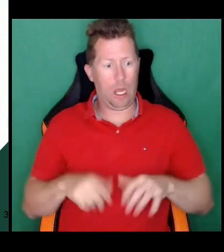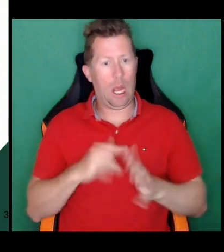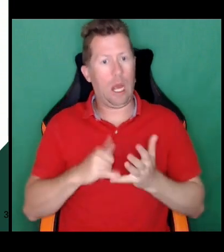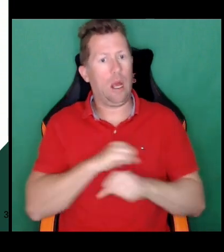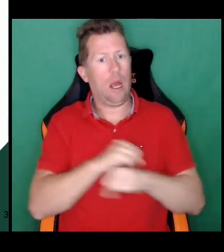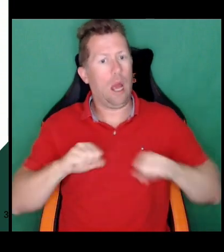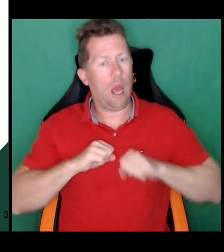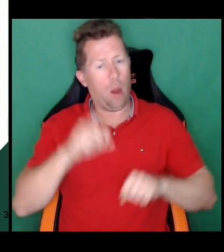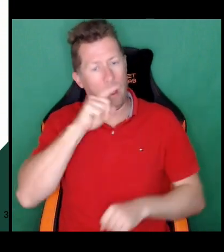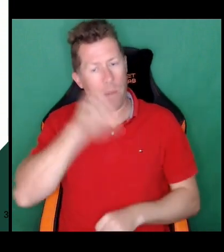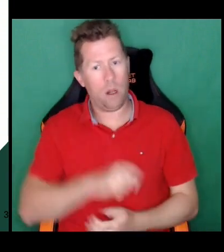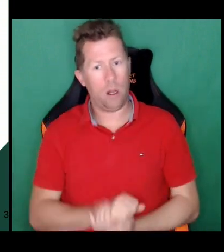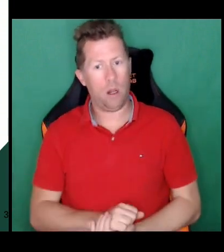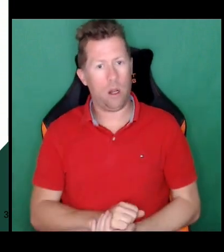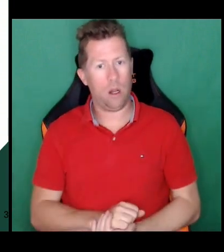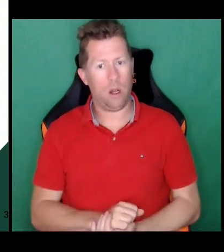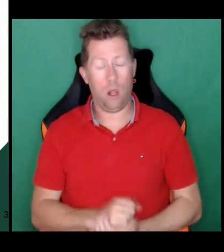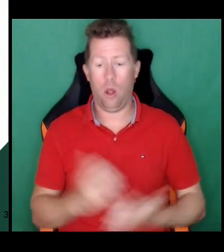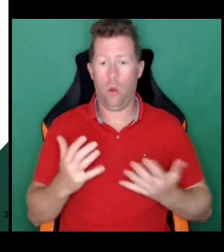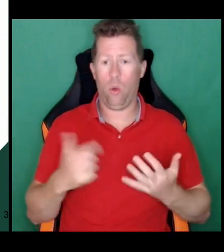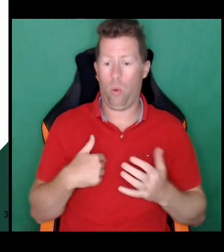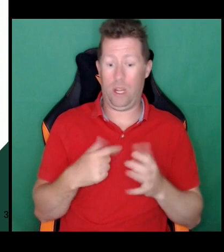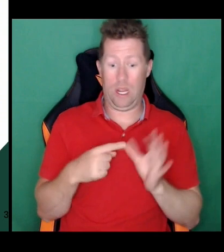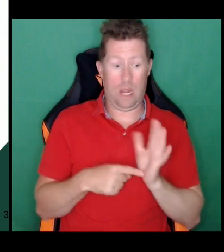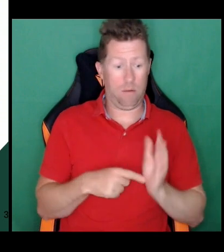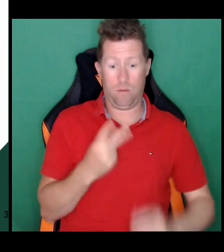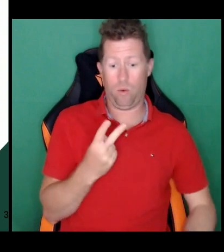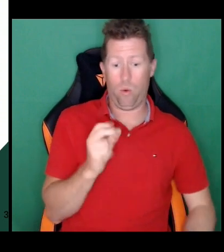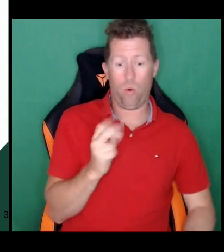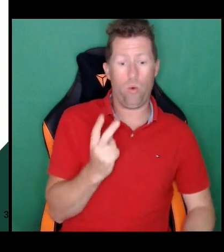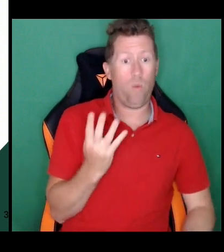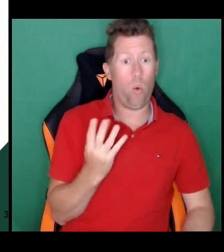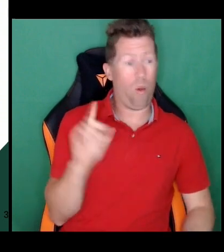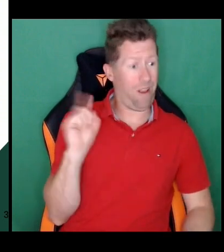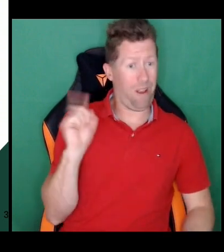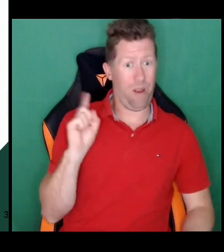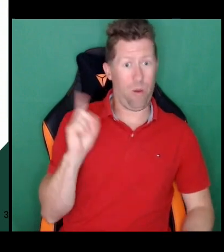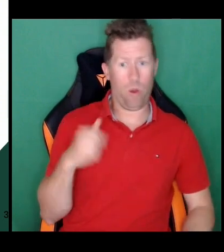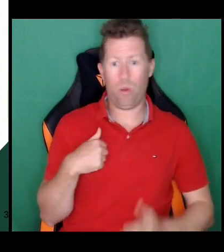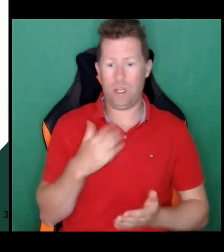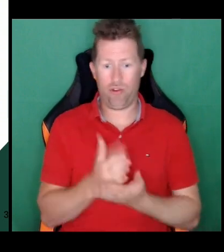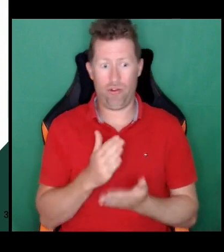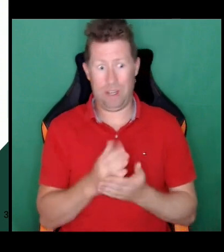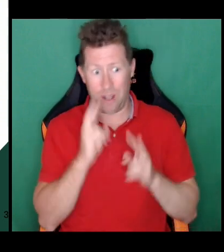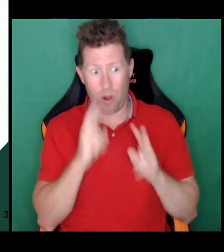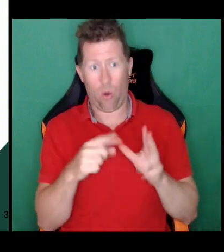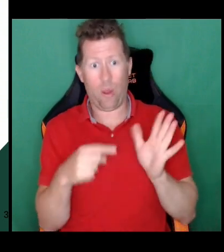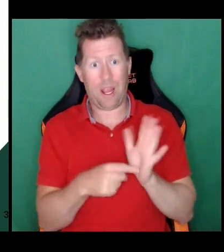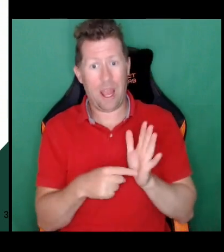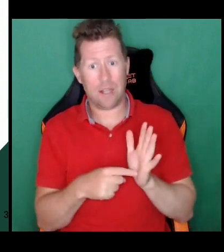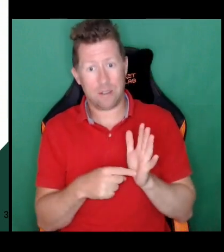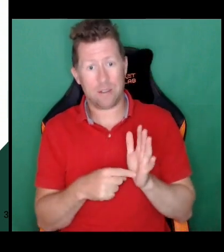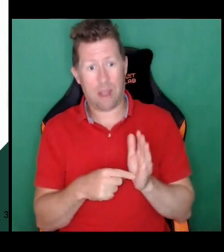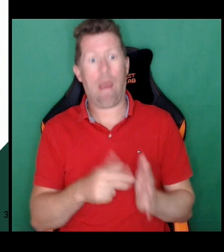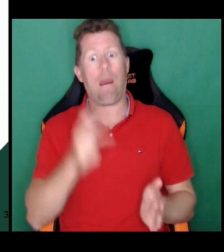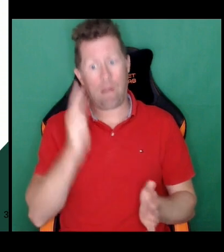Australians. Where we stand today at the beginning of 2024, we really do stand staring down the barrel of, once again,